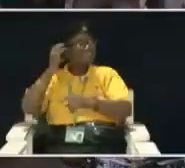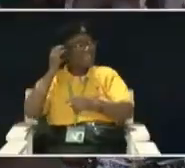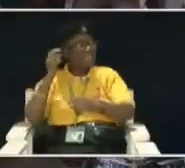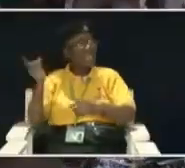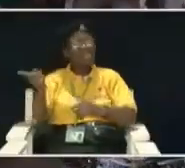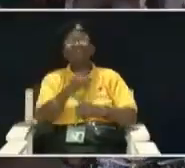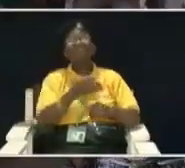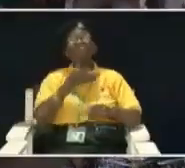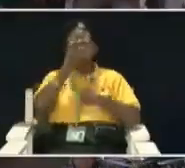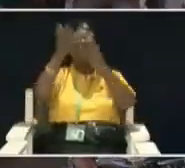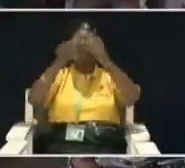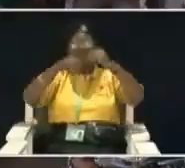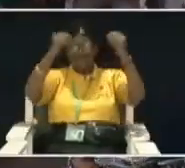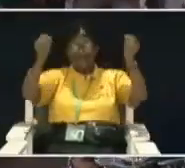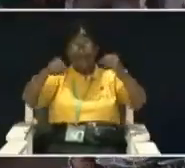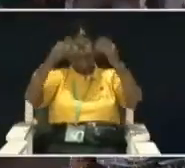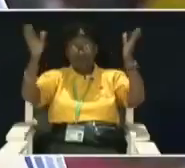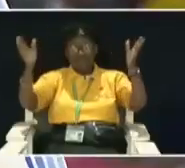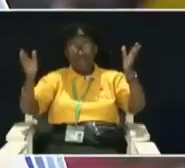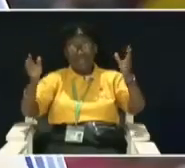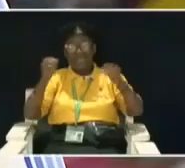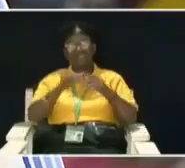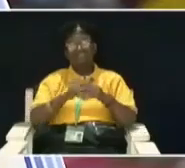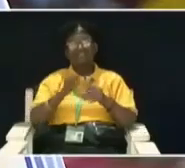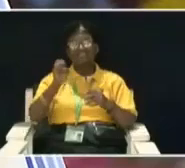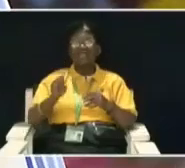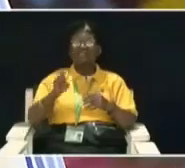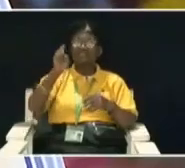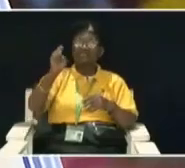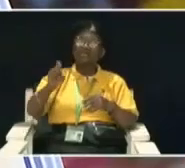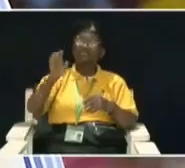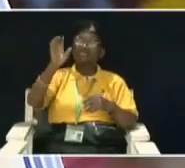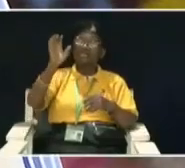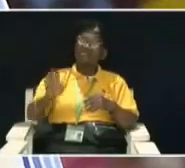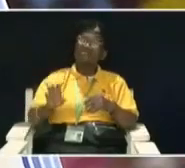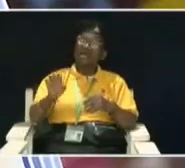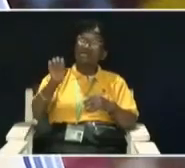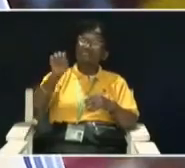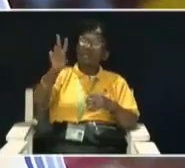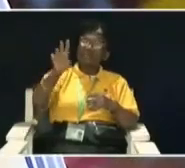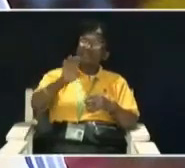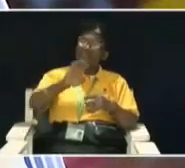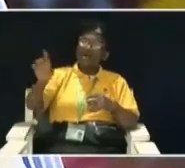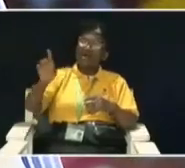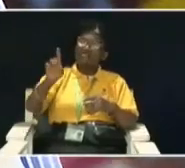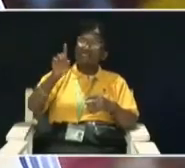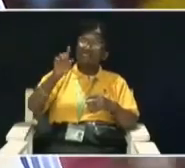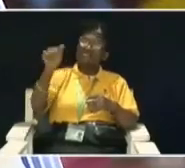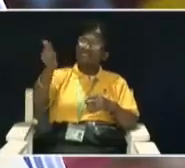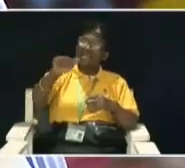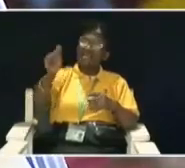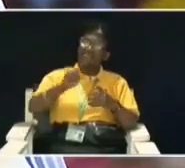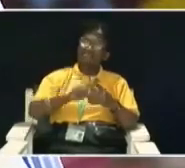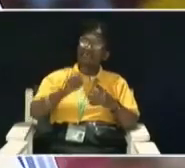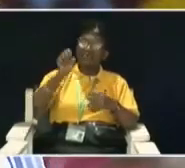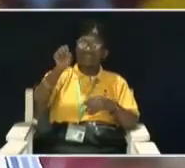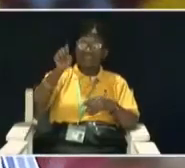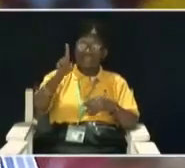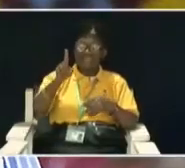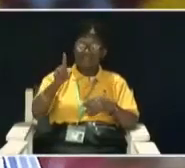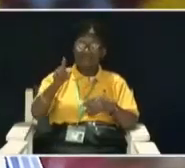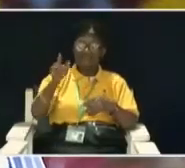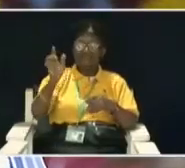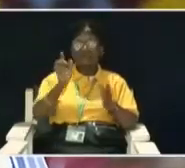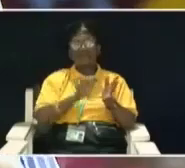In Exodus chapter 12, from verse 10 to 11, Exodus chapter 12, from verse 10 to 11, the